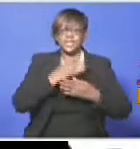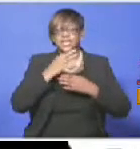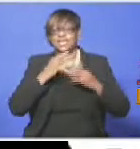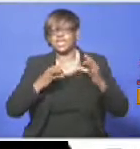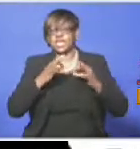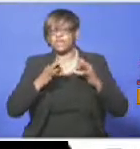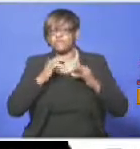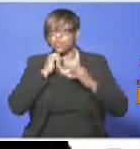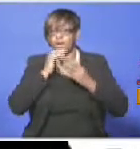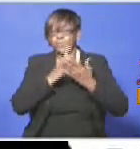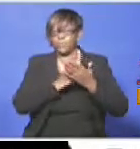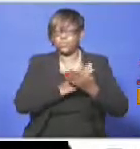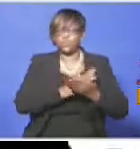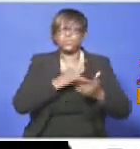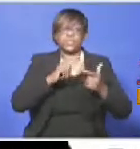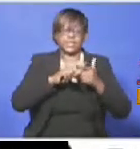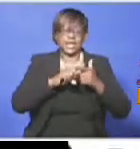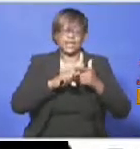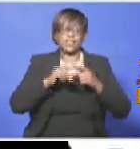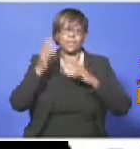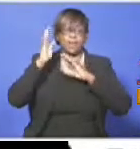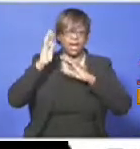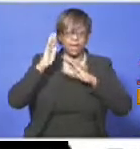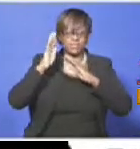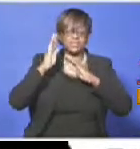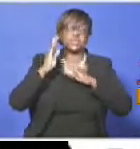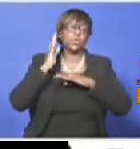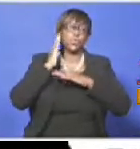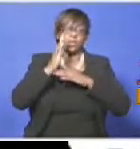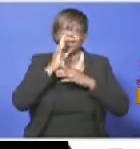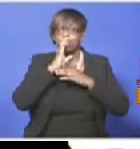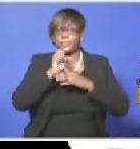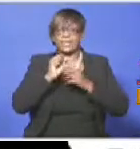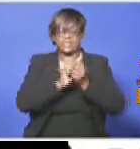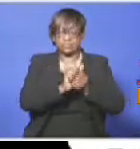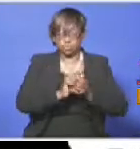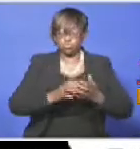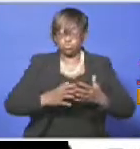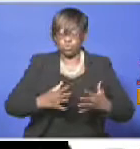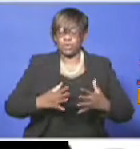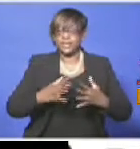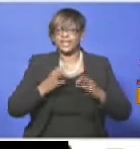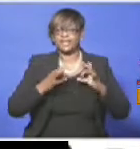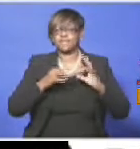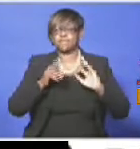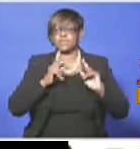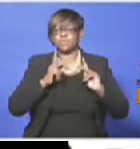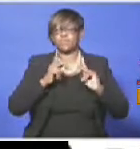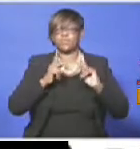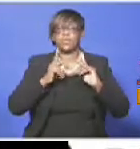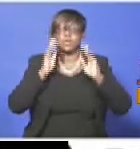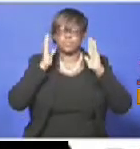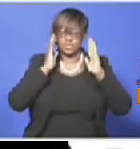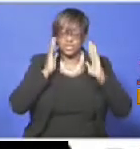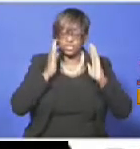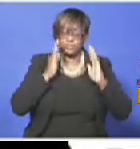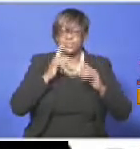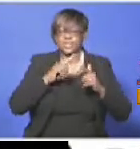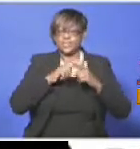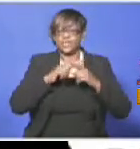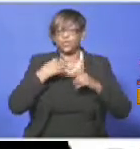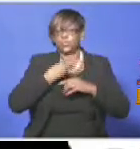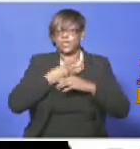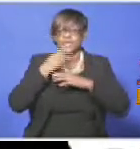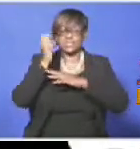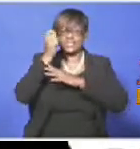small island states like the Bahamas and have a devastating impact on more developed states as well. The organization is also celebrating